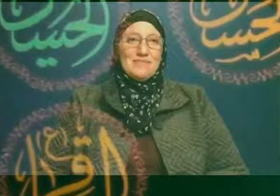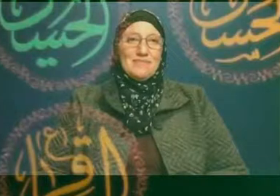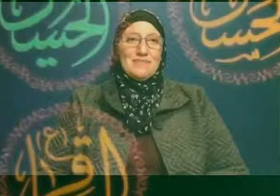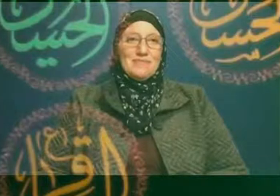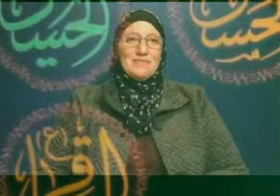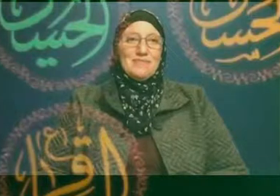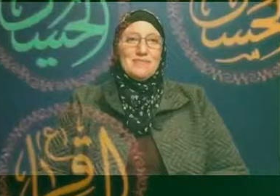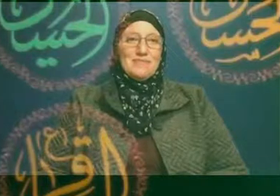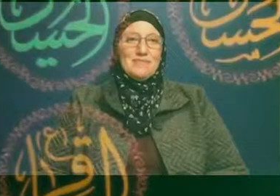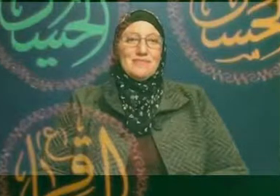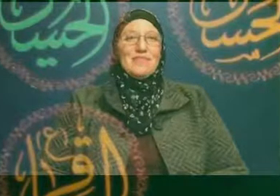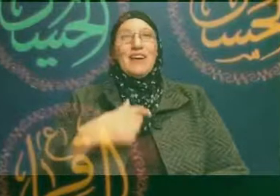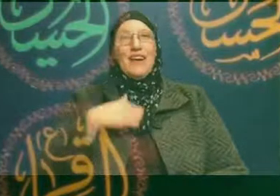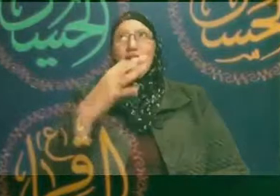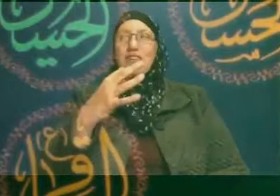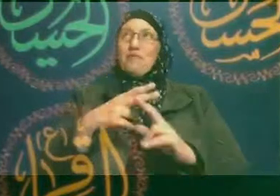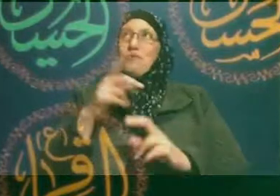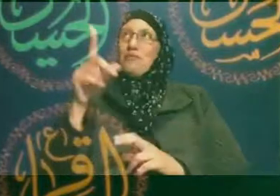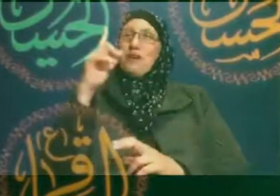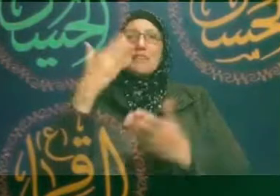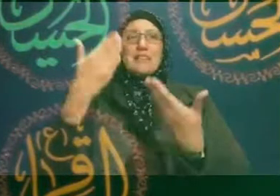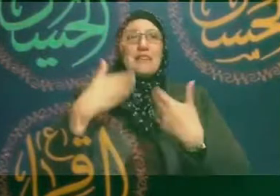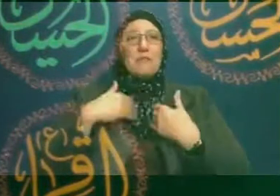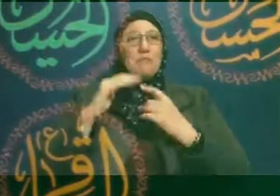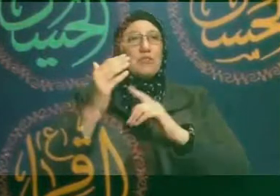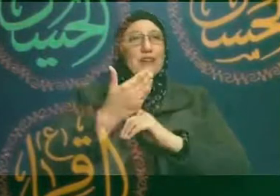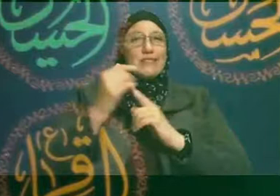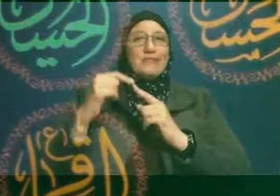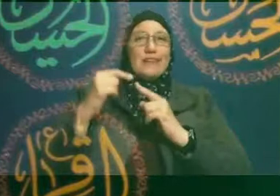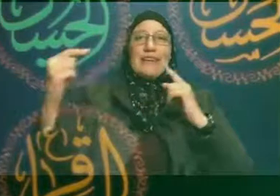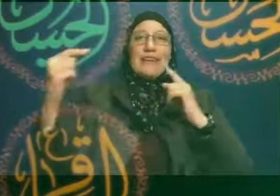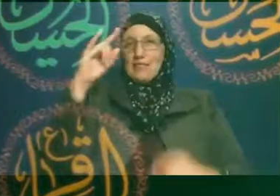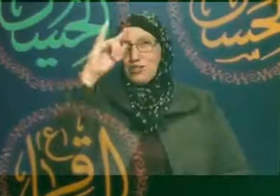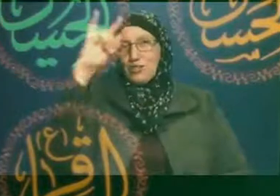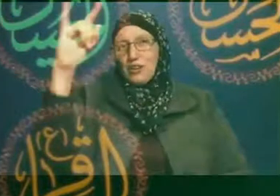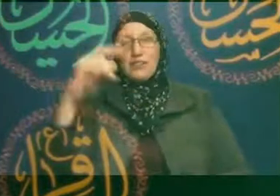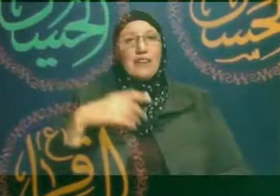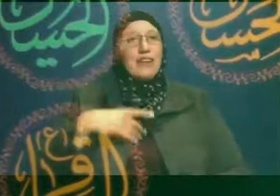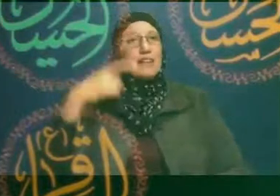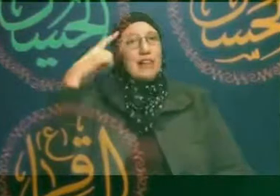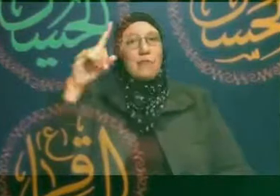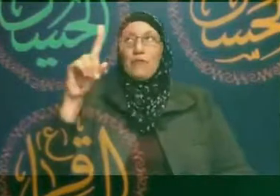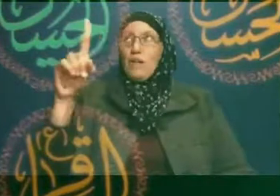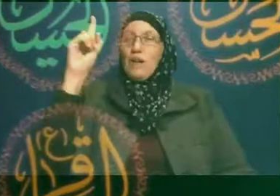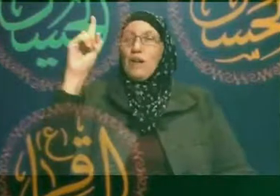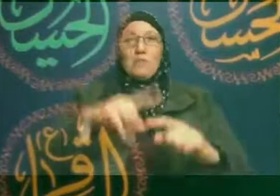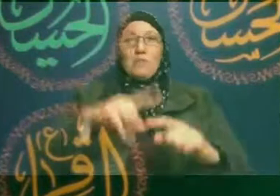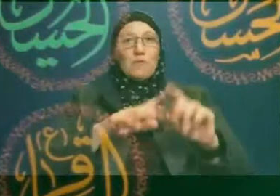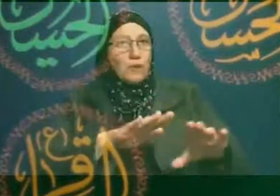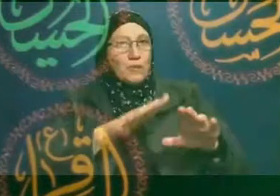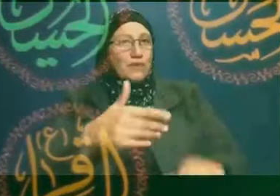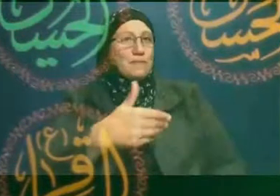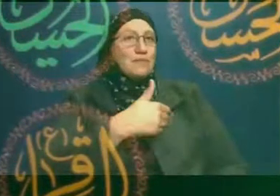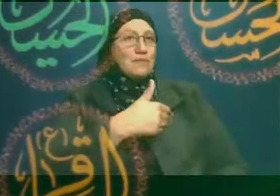A'udhu billahi minash shaitanir rajim. Bismillahir rahmanir rahim. Alhamdulillahi rabbil alameen.